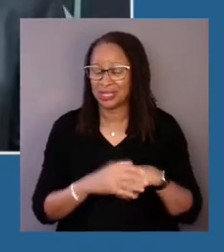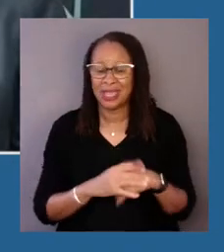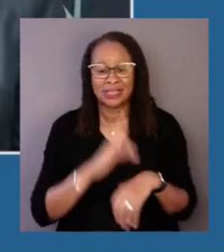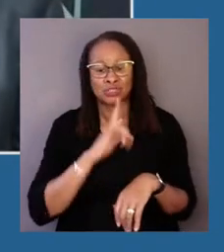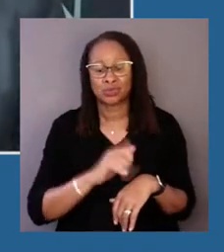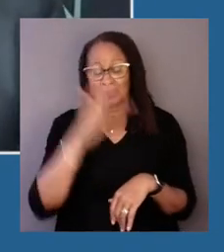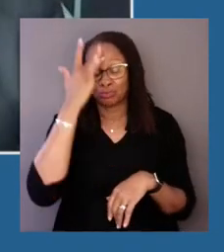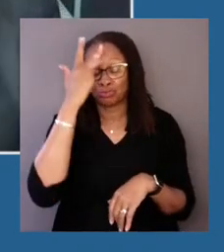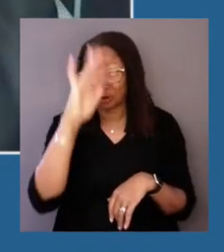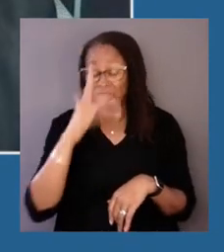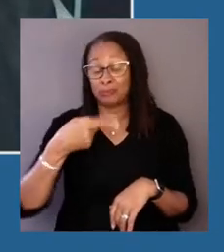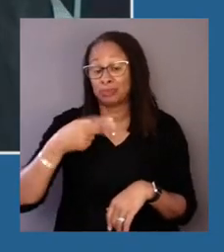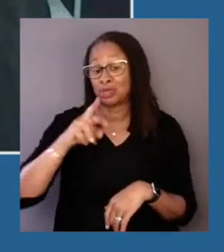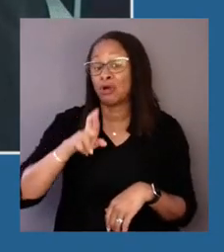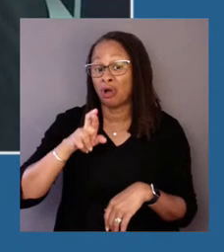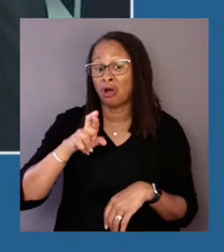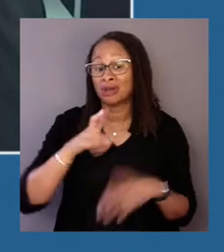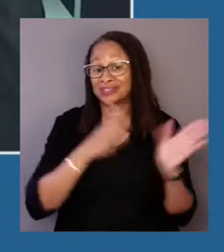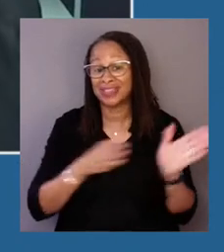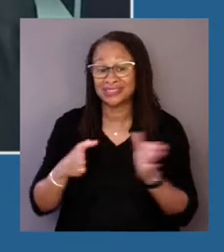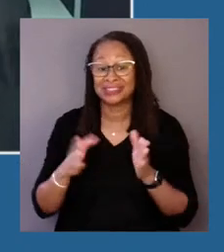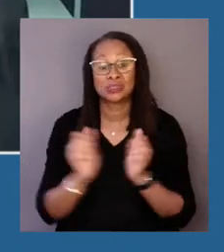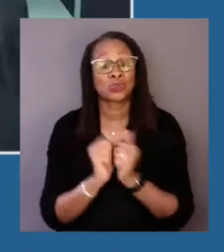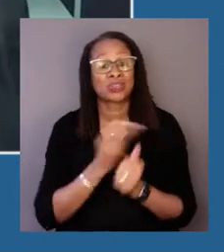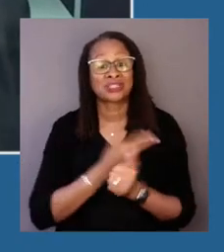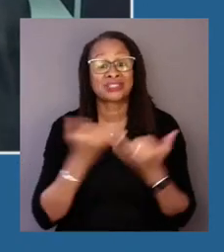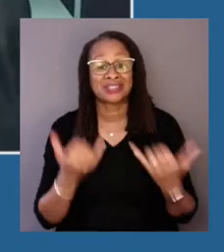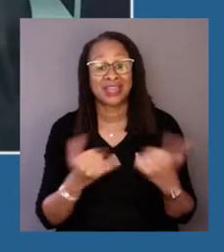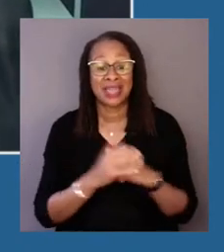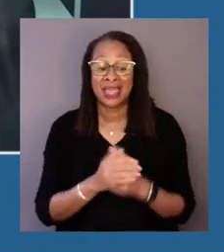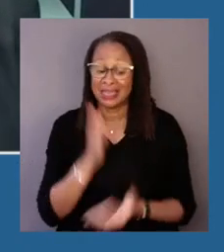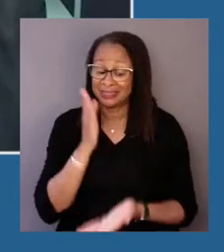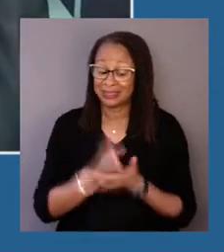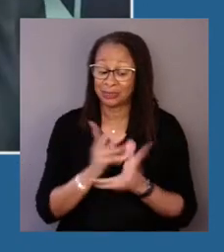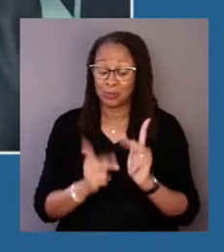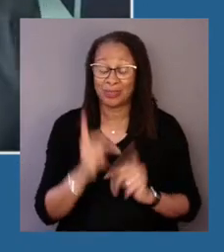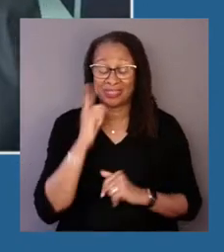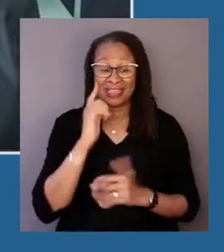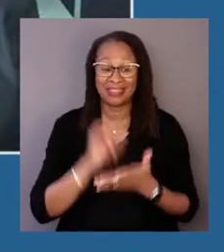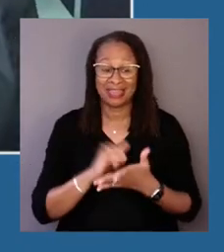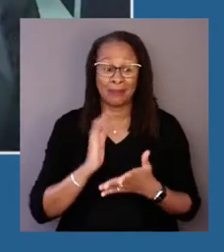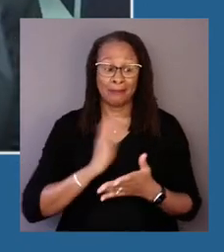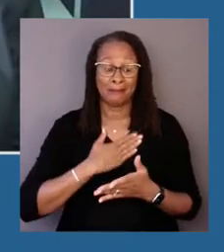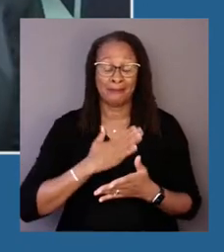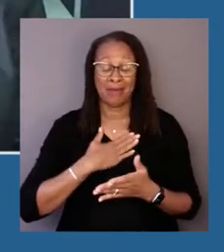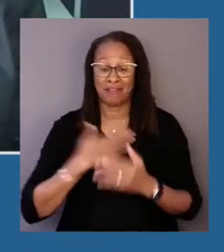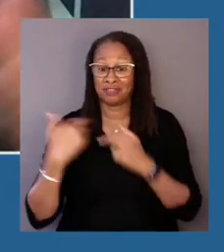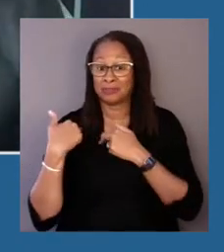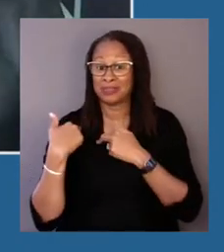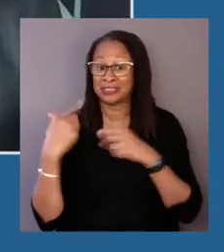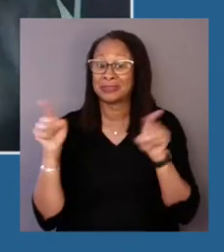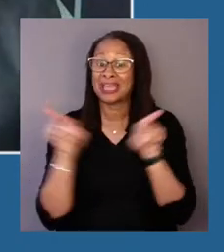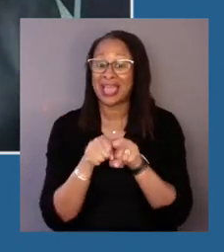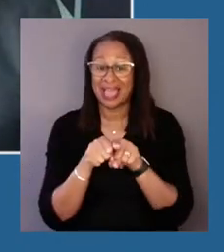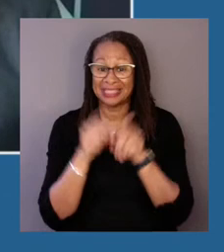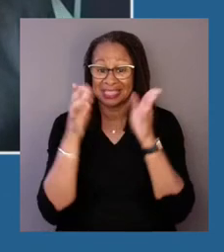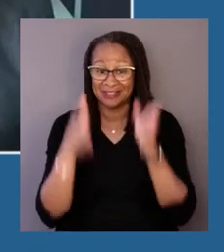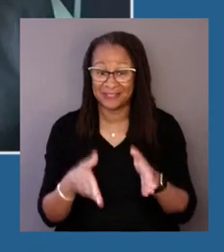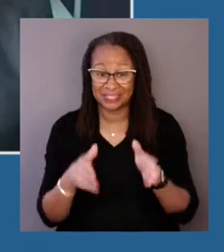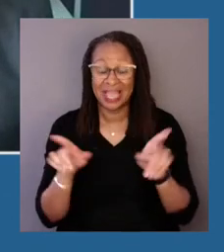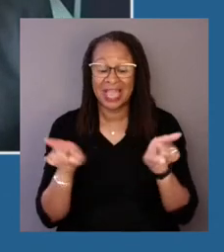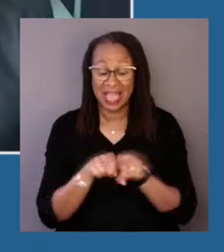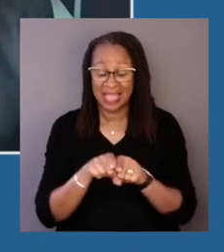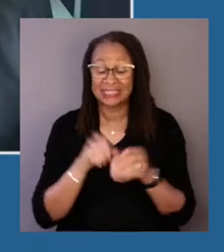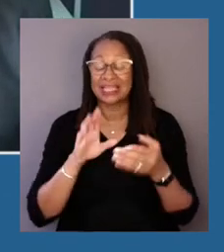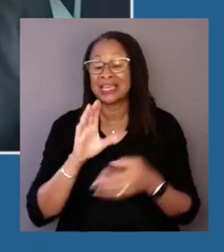tactic that's with us to this day and keeps people thinking that their agency as individuals, as citizens in the broad sense, not